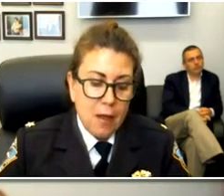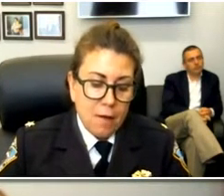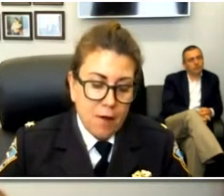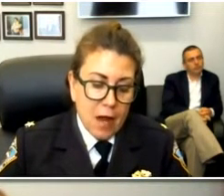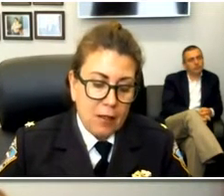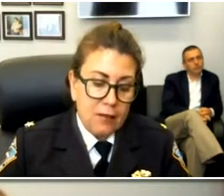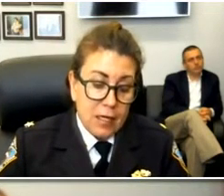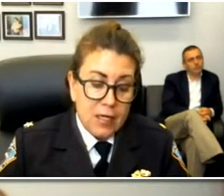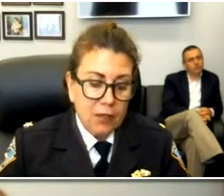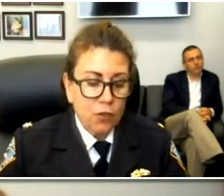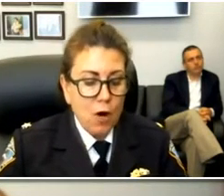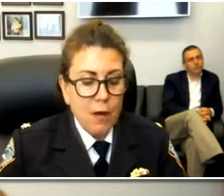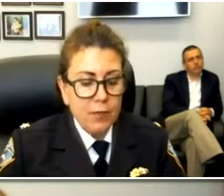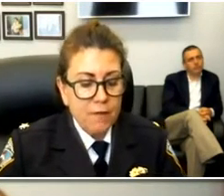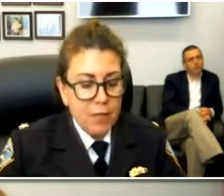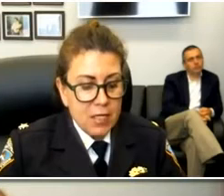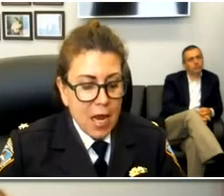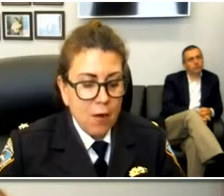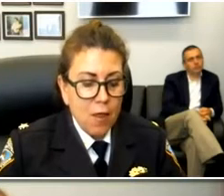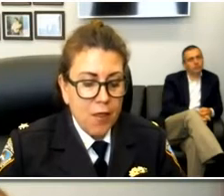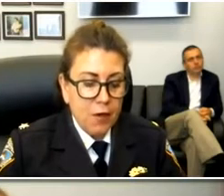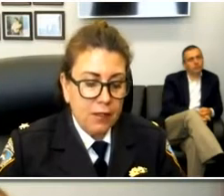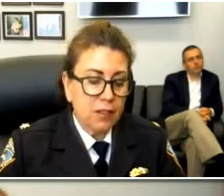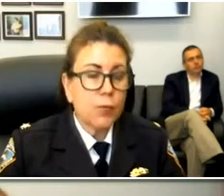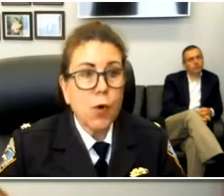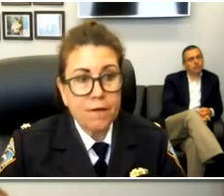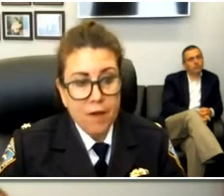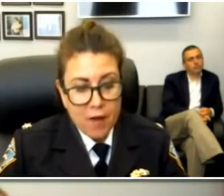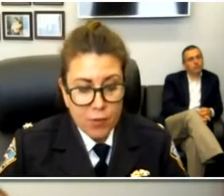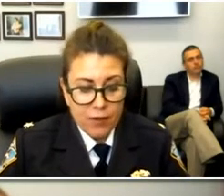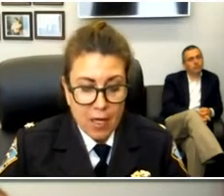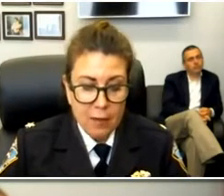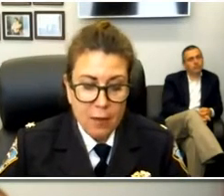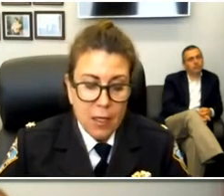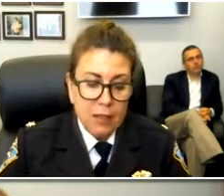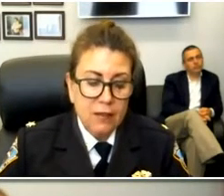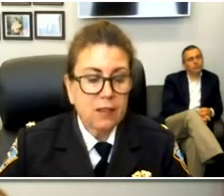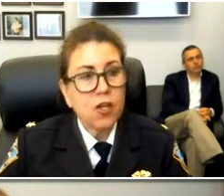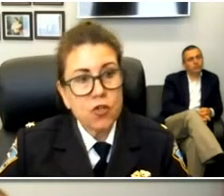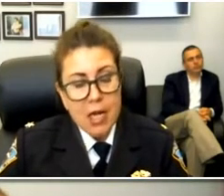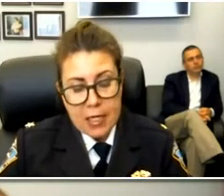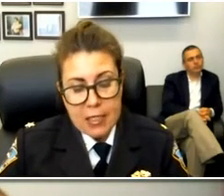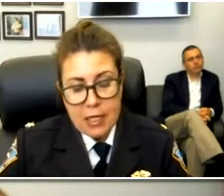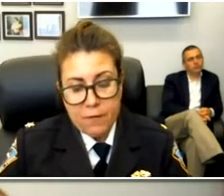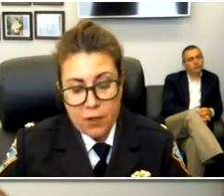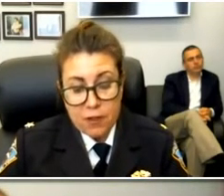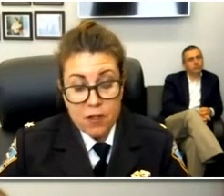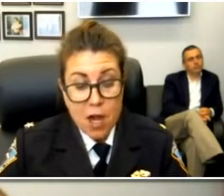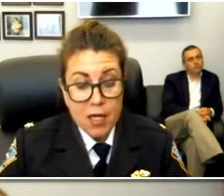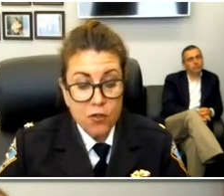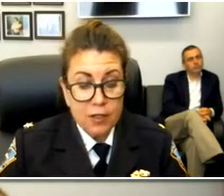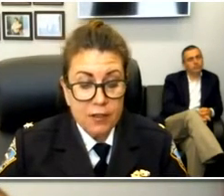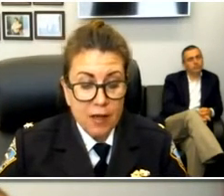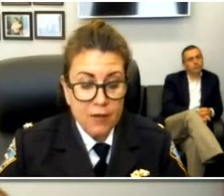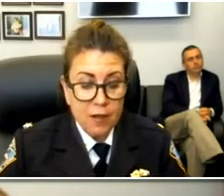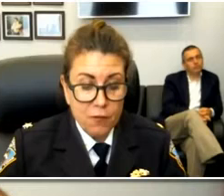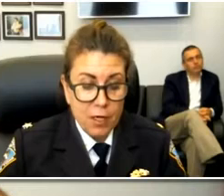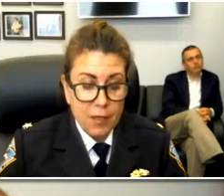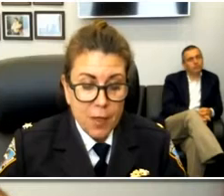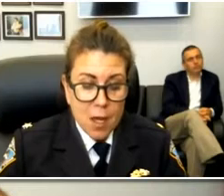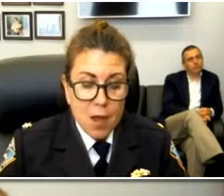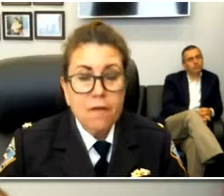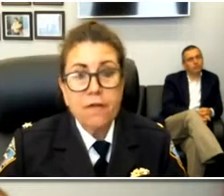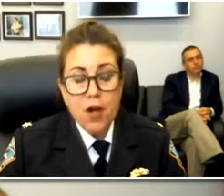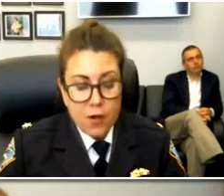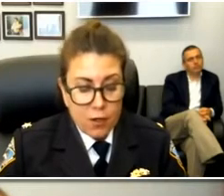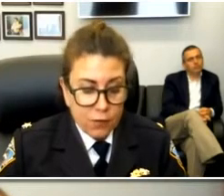arrests were down 43.6% 3822 versus 2,157